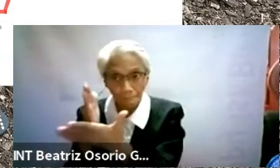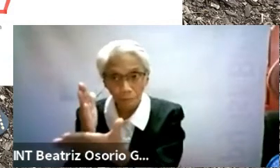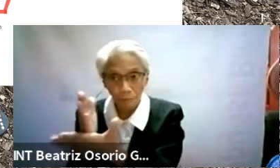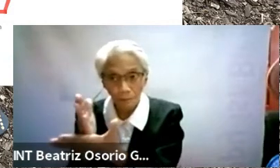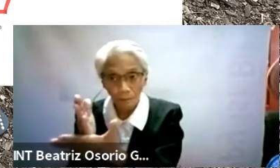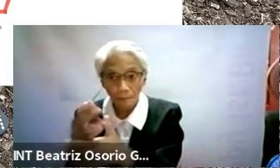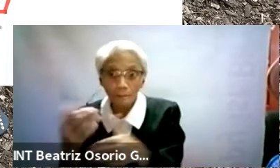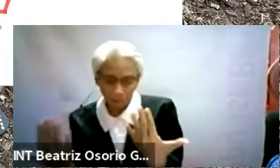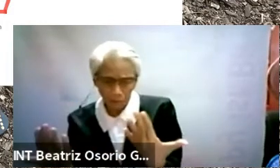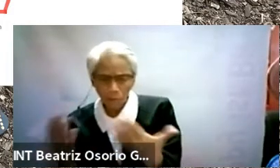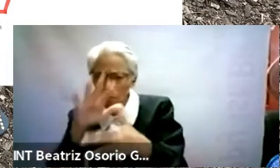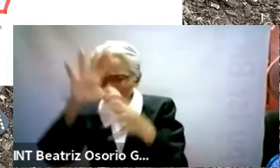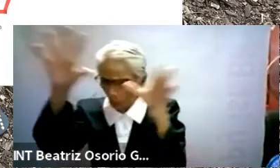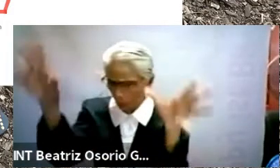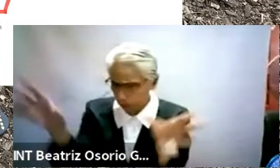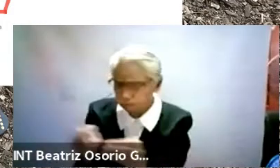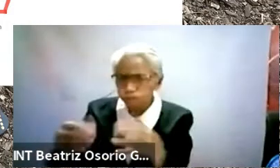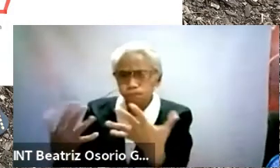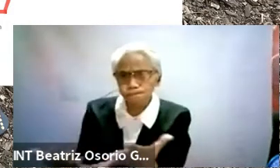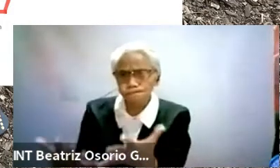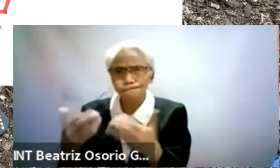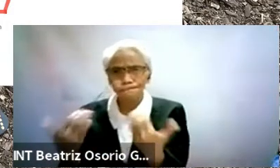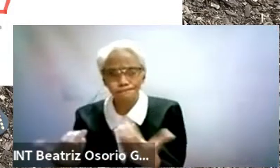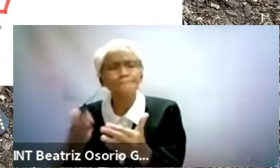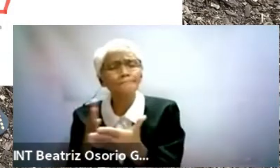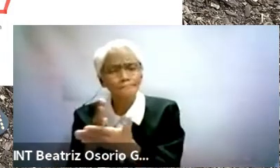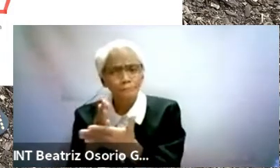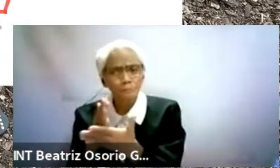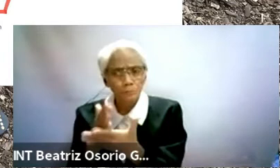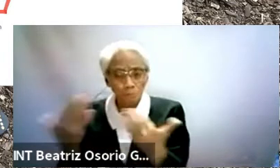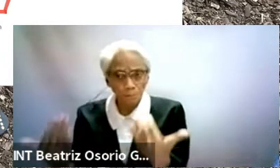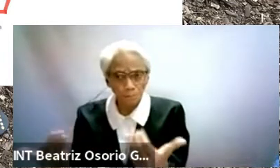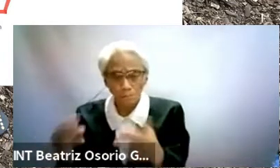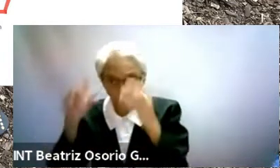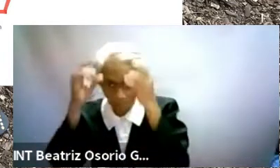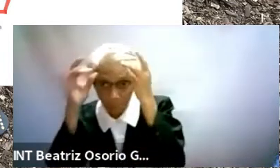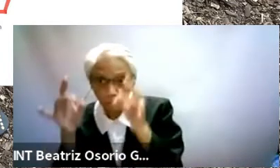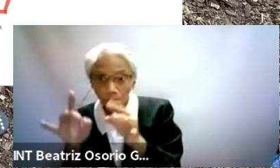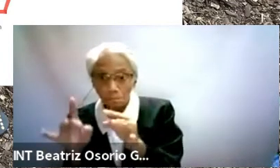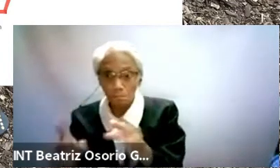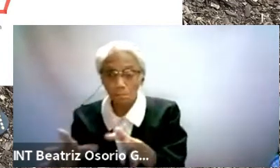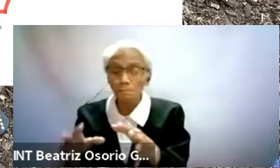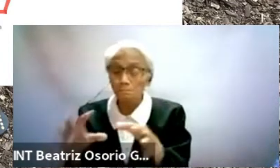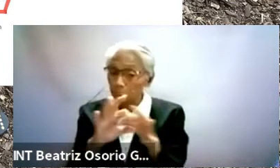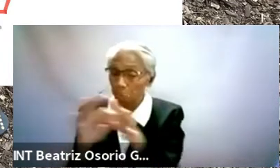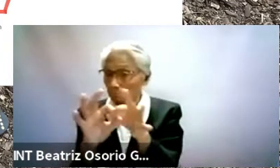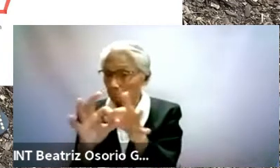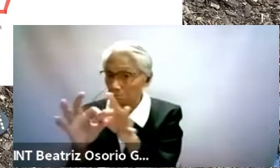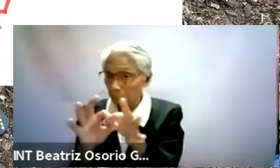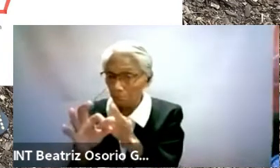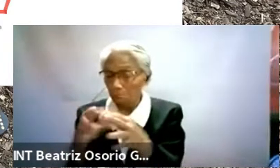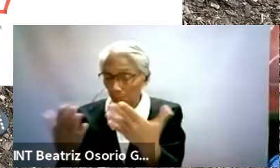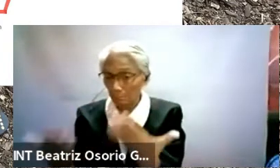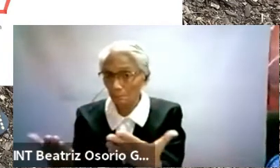going to go through all of them. The right to play is really crucial. I realise it's controversial in relation to screen time and claims